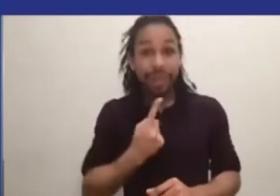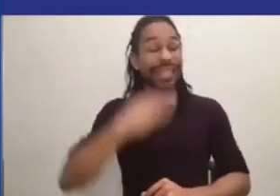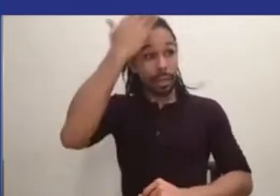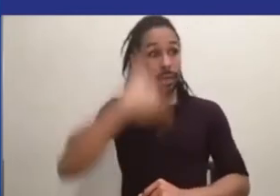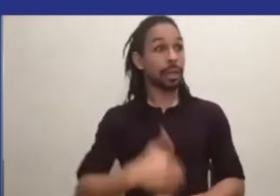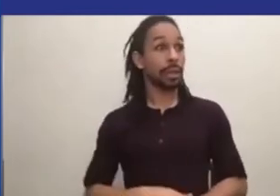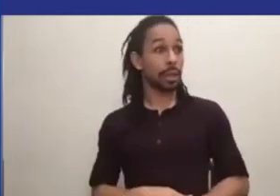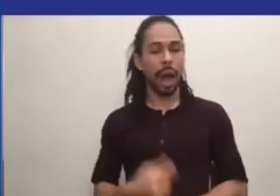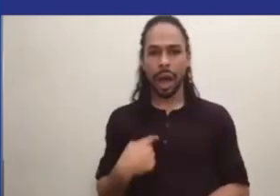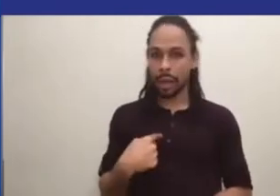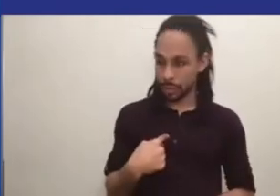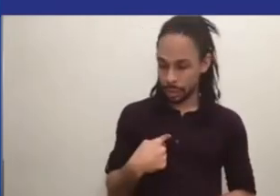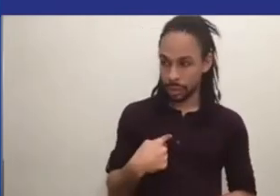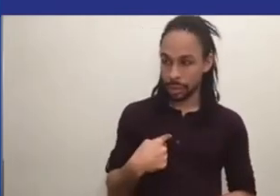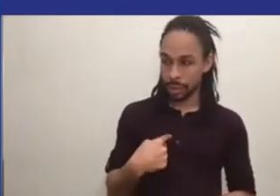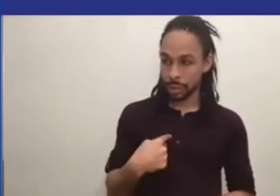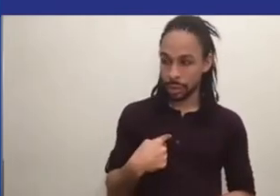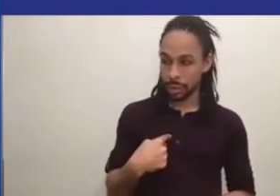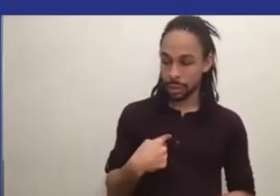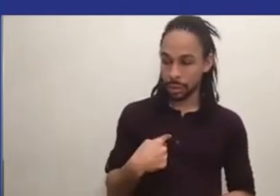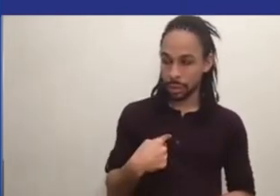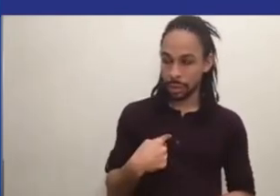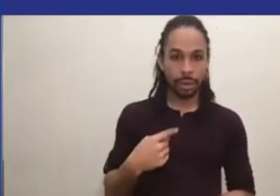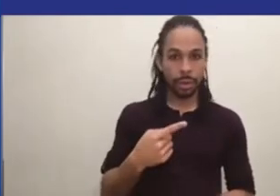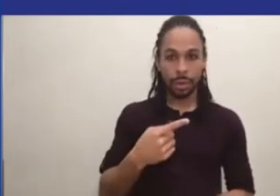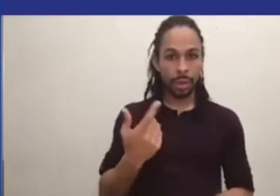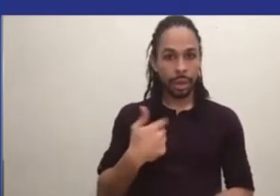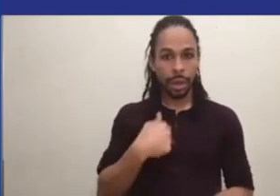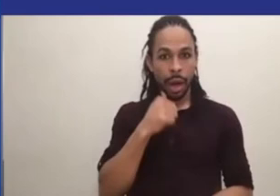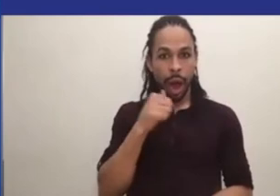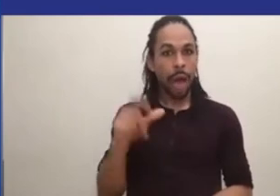need to be breaking stuff and kicking stuff in the way and get arrested. No, no, no.